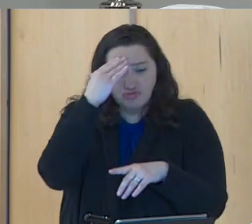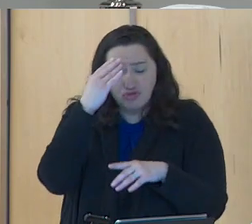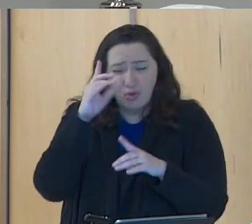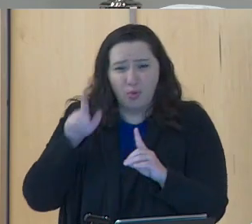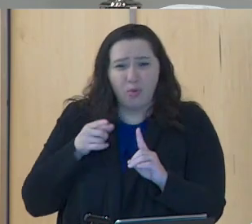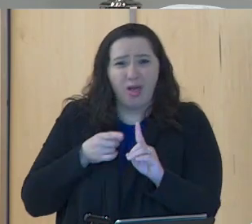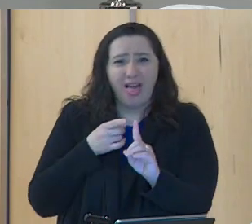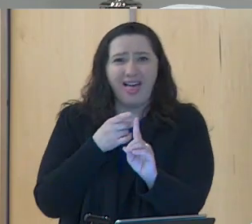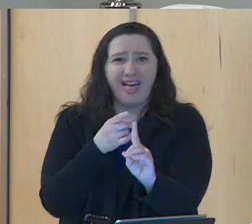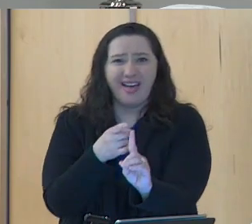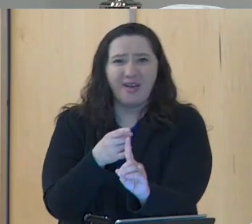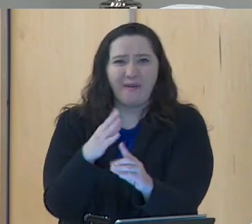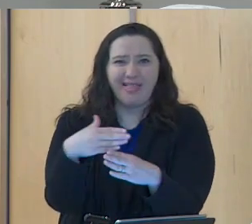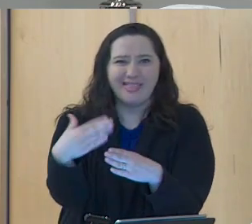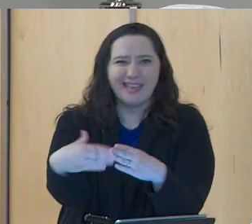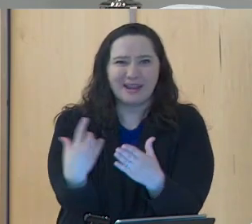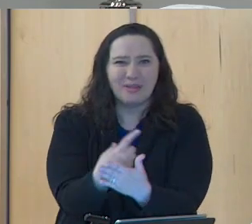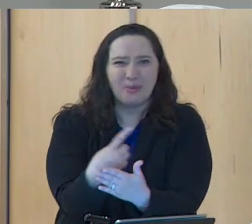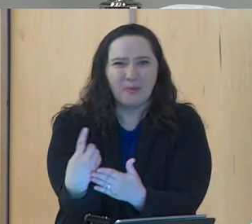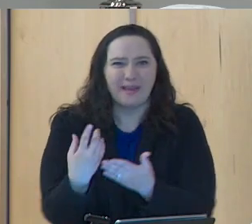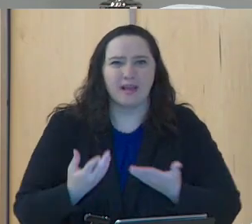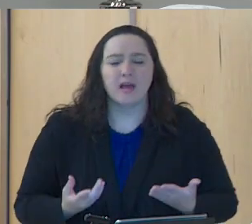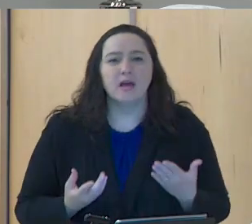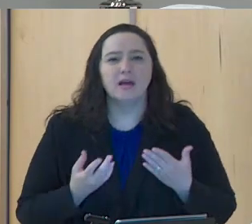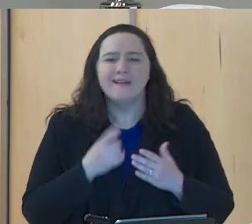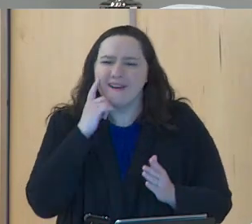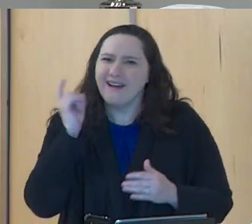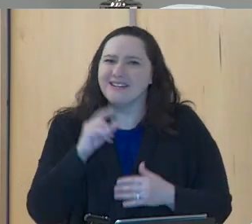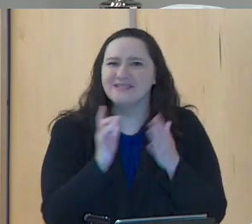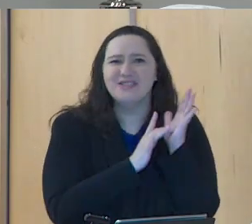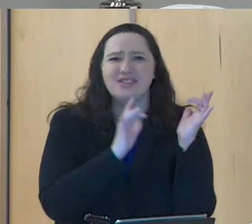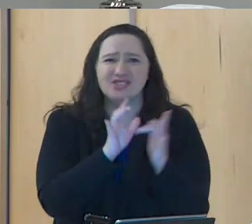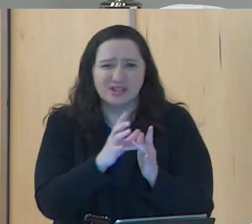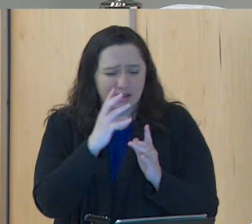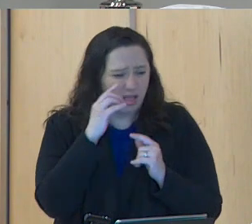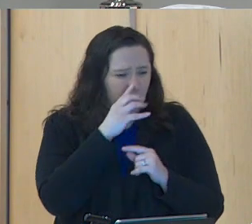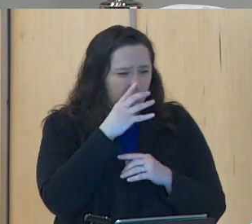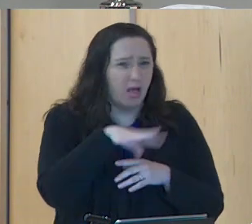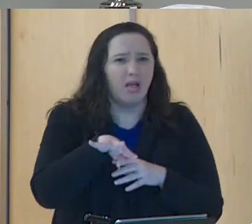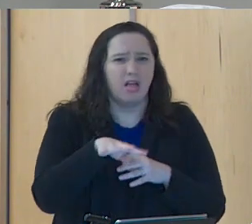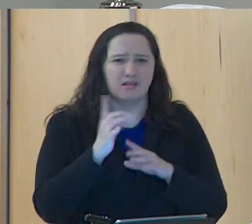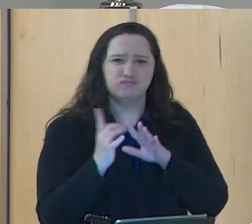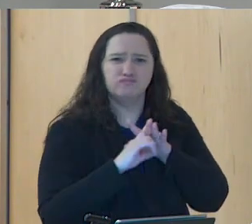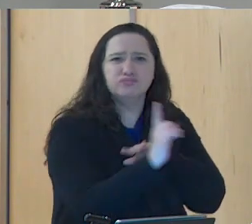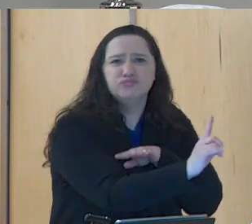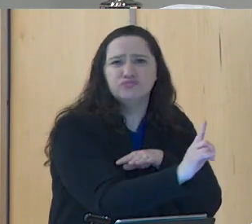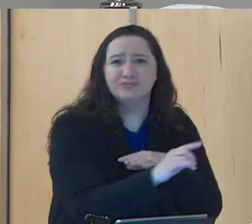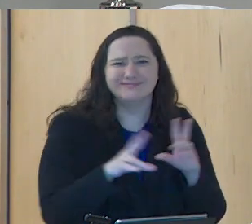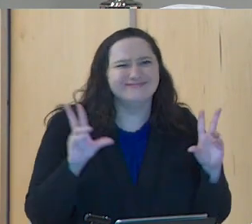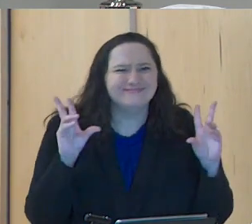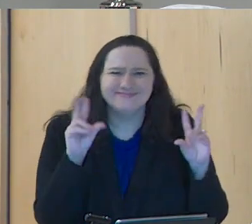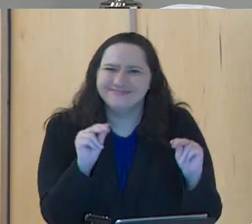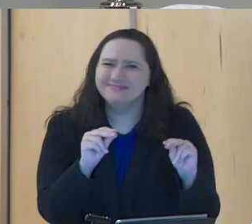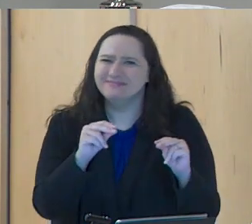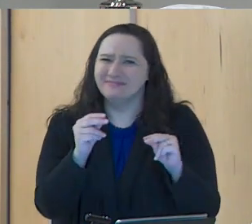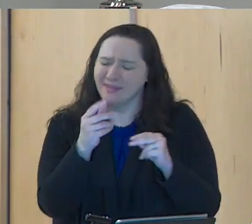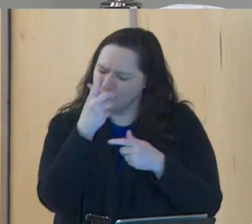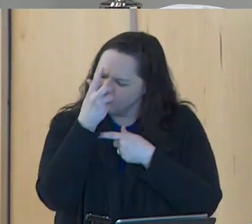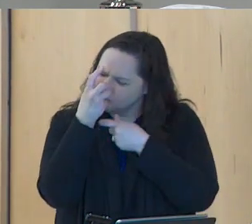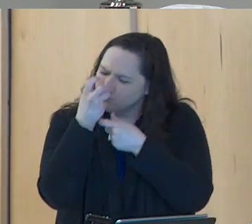at the end of the week. And look, he didn't turn and run. He perfectly trusted his Father's